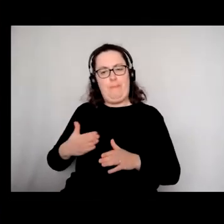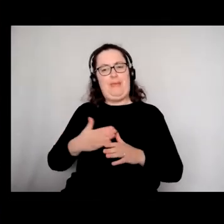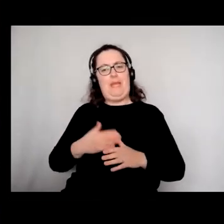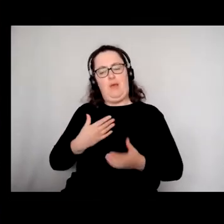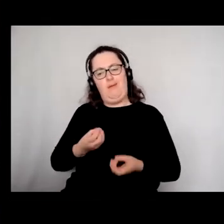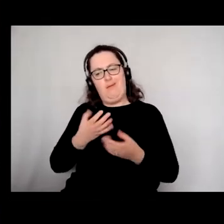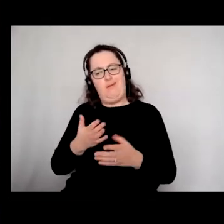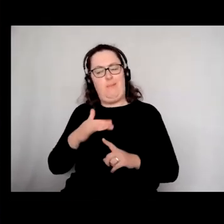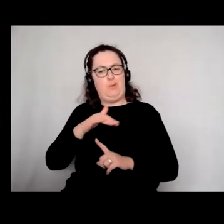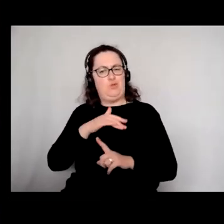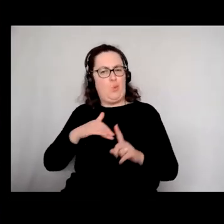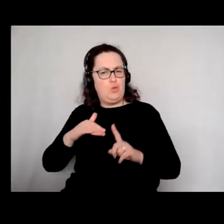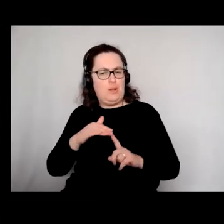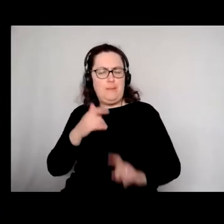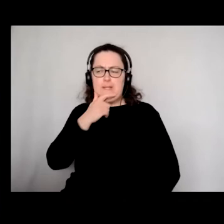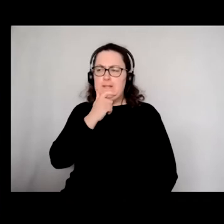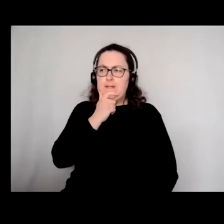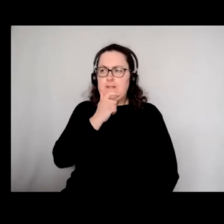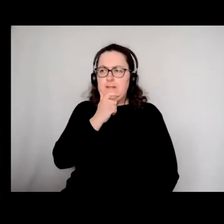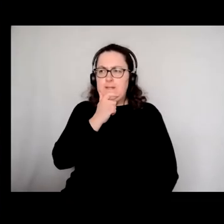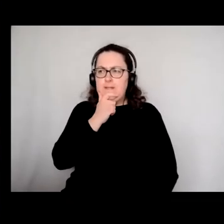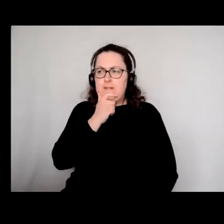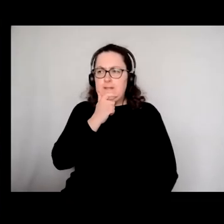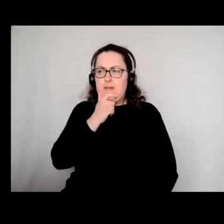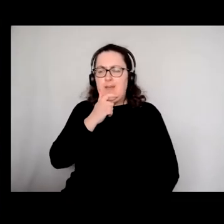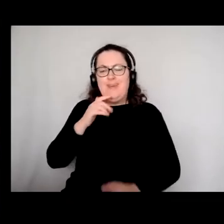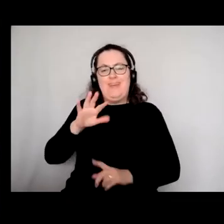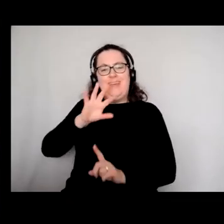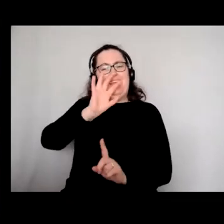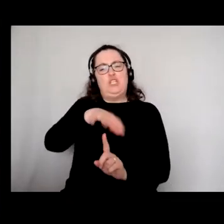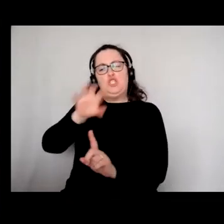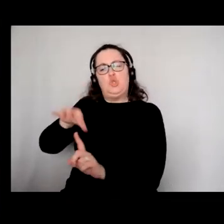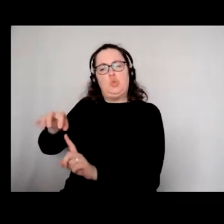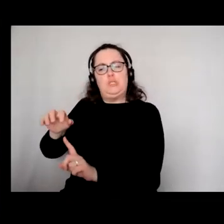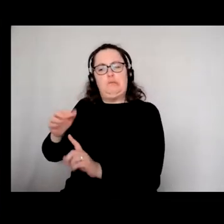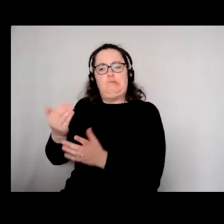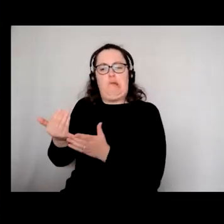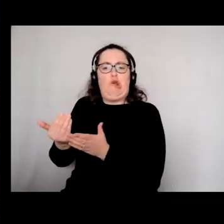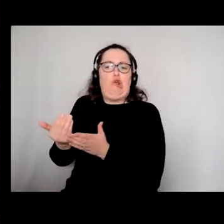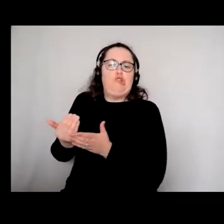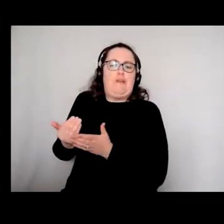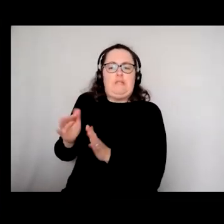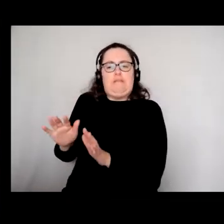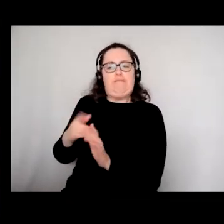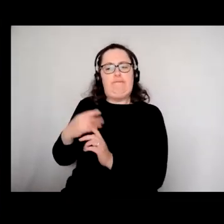session about it, and I was thinking, you know, I wondered if conservative institutions still